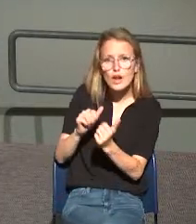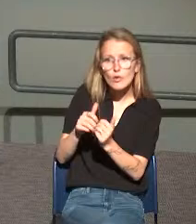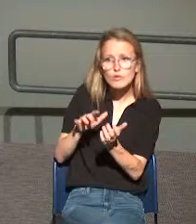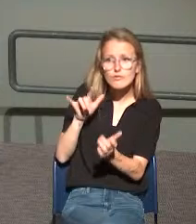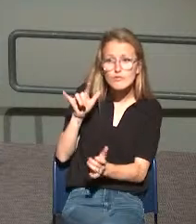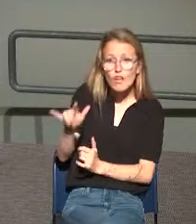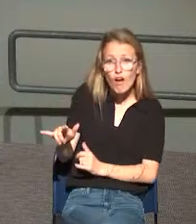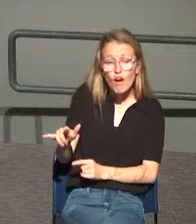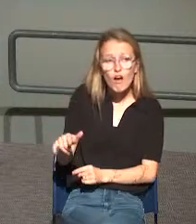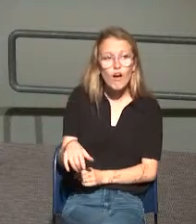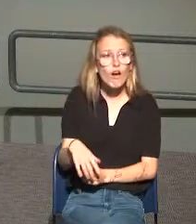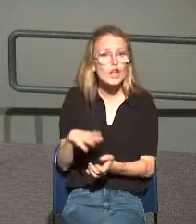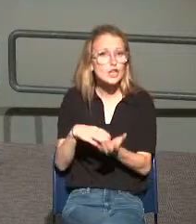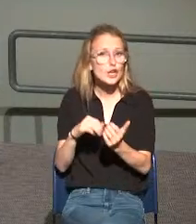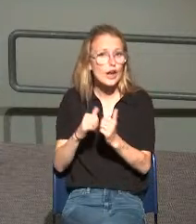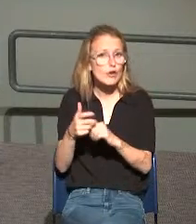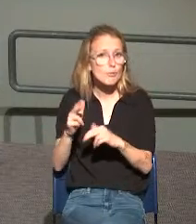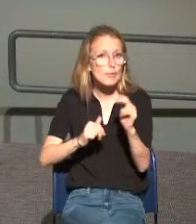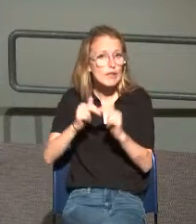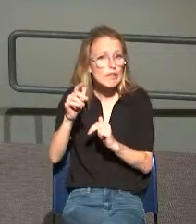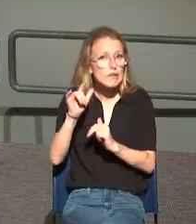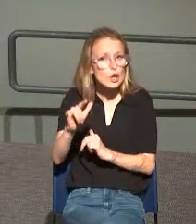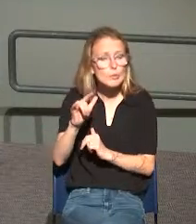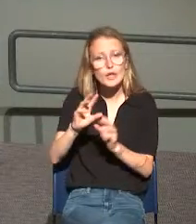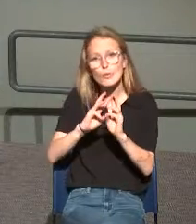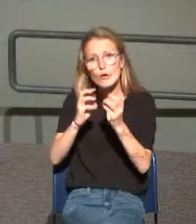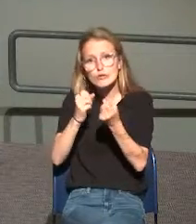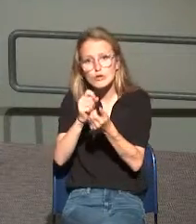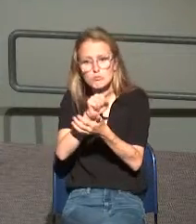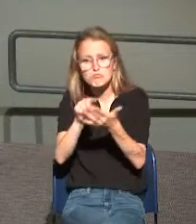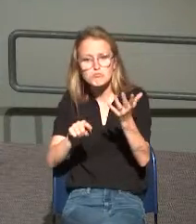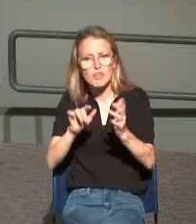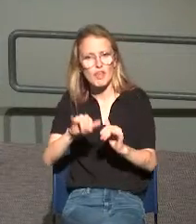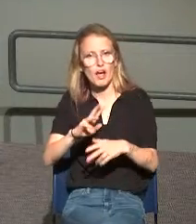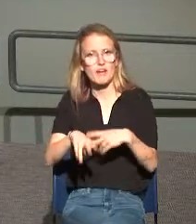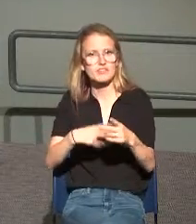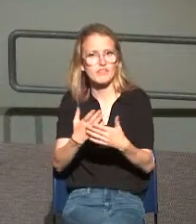learn how to build airplanes, workshops, that kind of thing. So I would